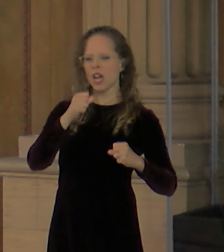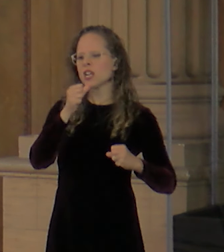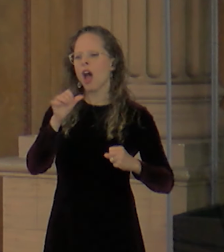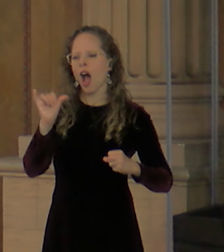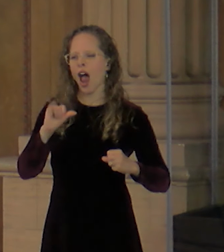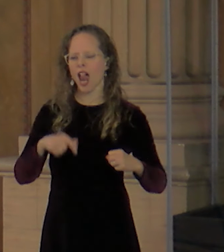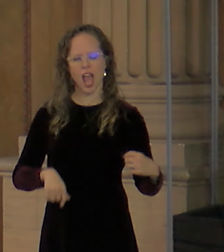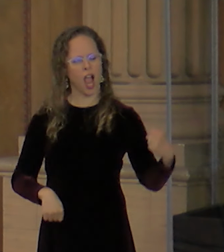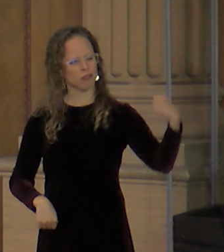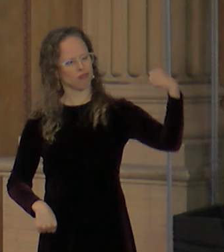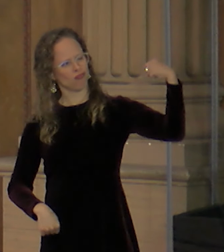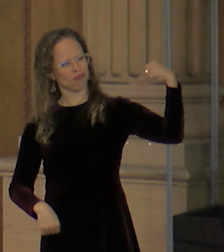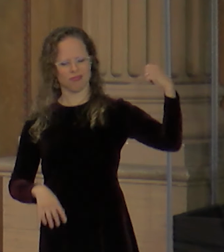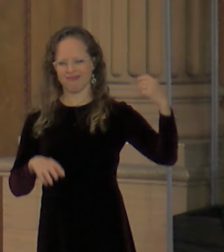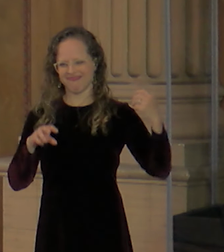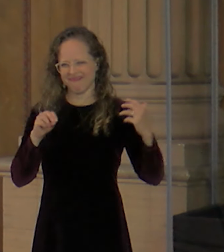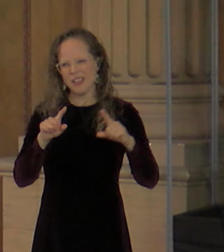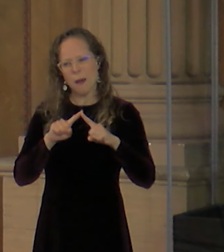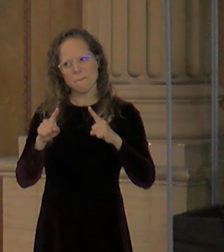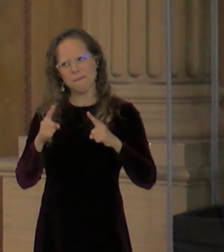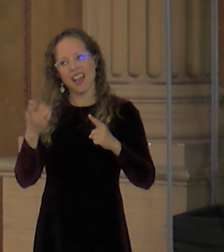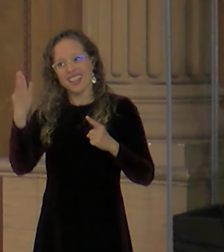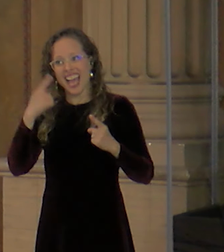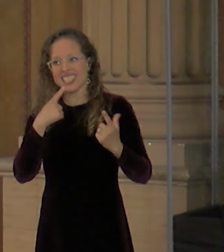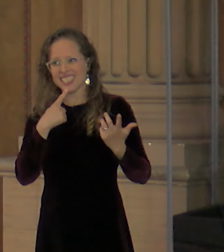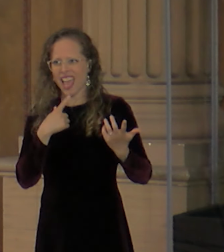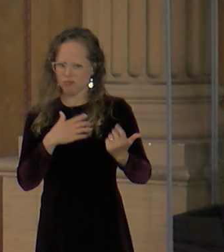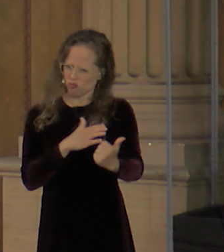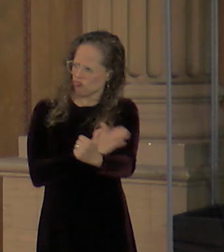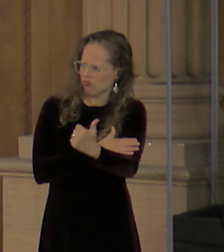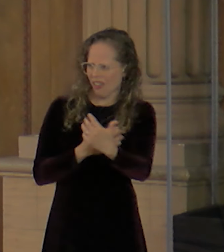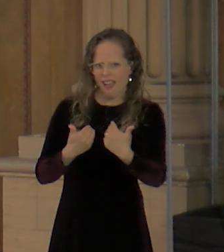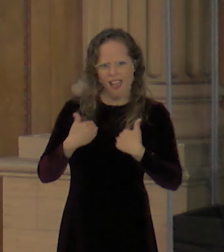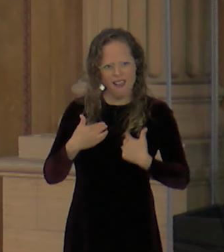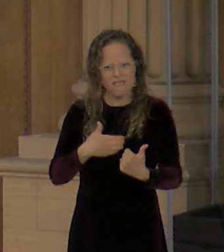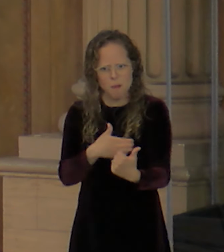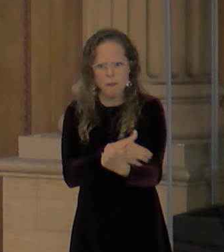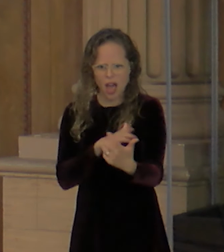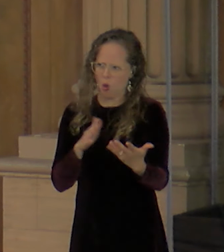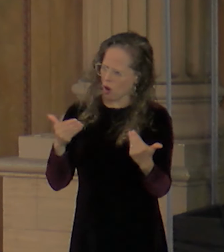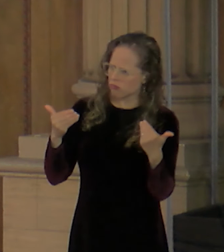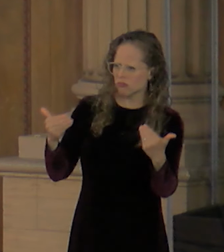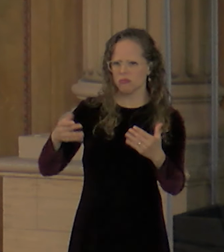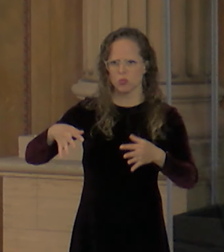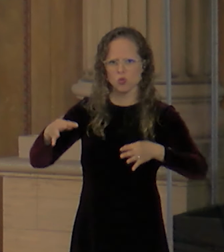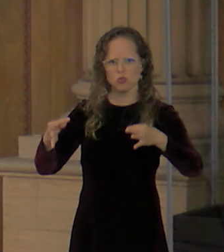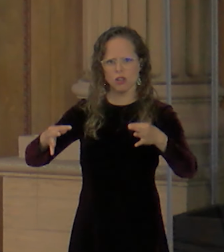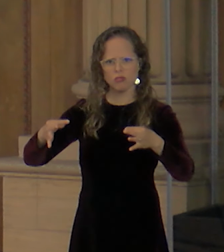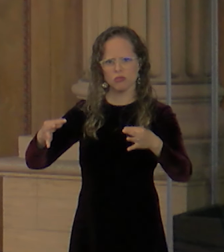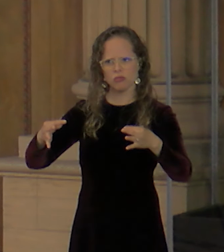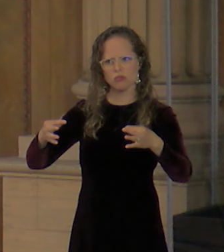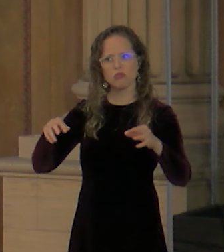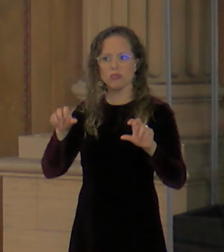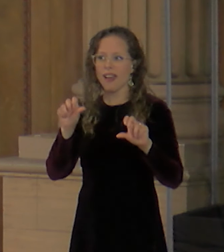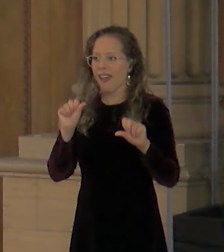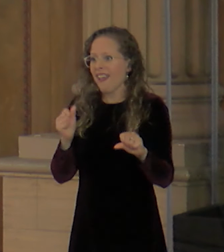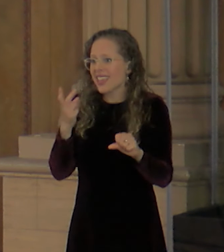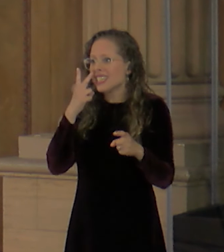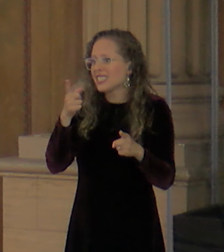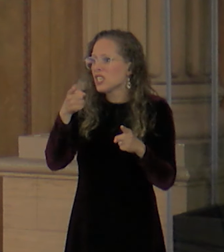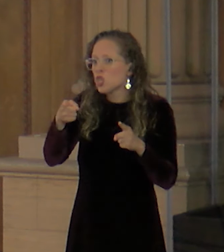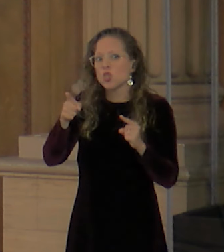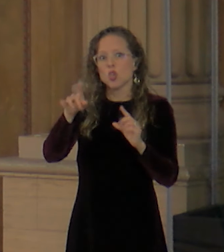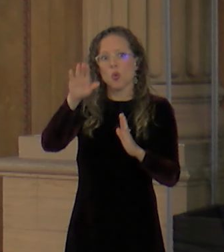here. He's saying, like, I can do this. I actually have the power to judge. He's saying, I can see you all the way to the bottom. I know